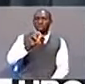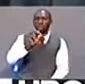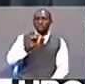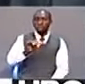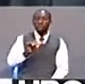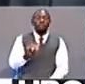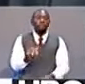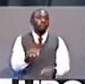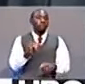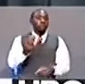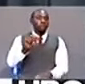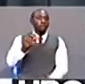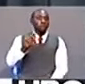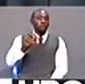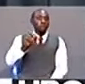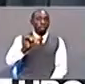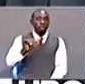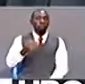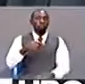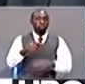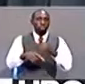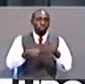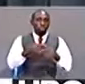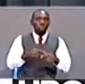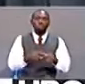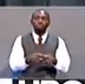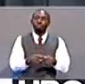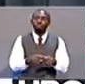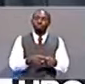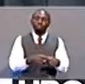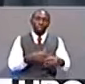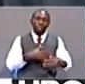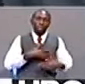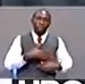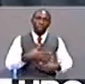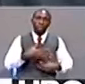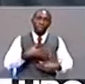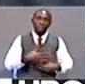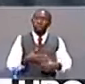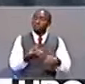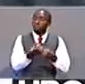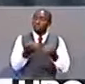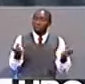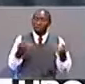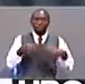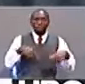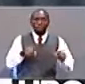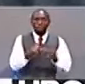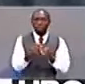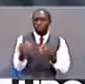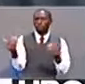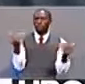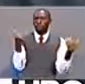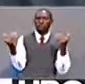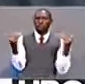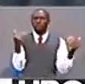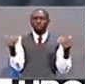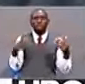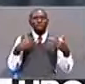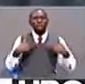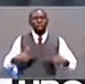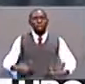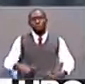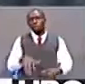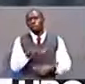his flock. At this point in time, Madam Speaker, many of us will ask ourselves as health fraternity, what is